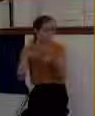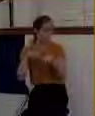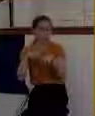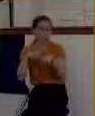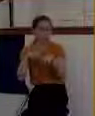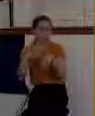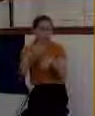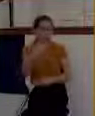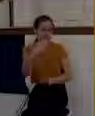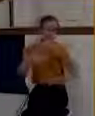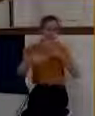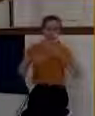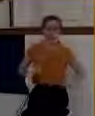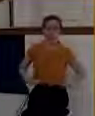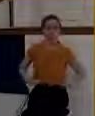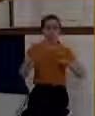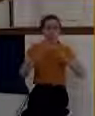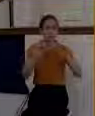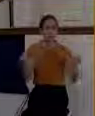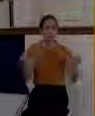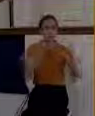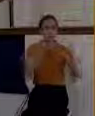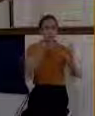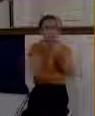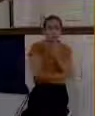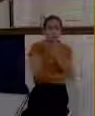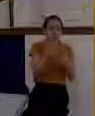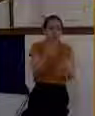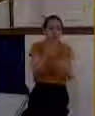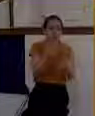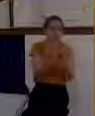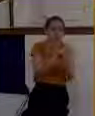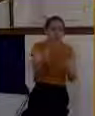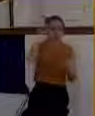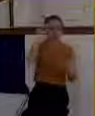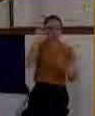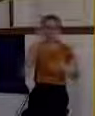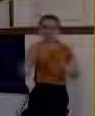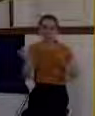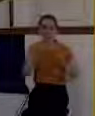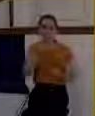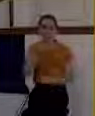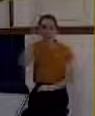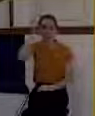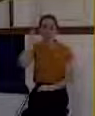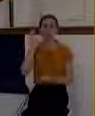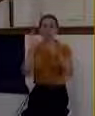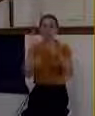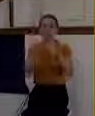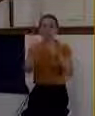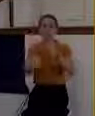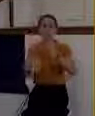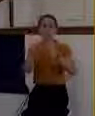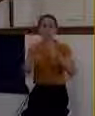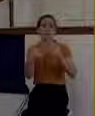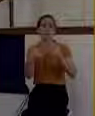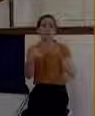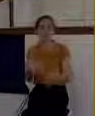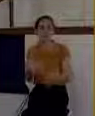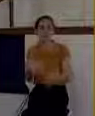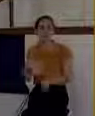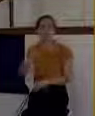torn the ass." And so here's the lion doing nothing. And he collects the body of